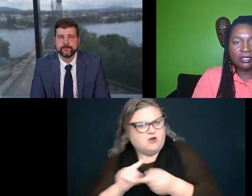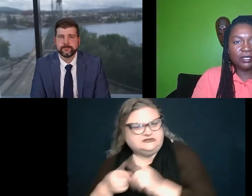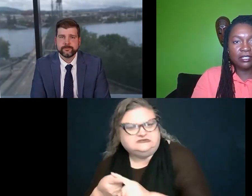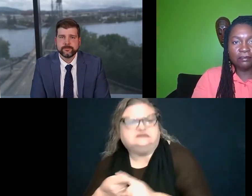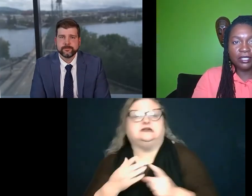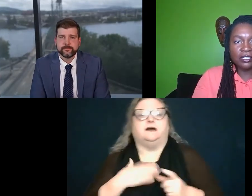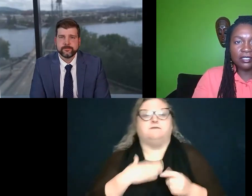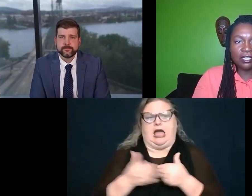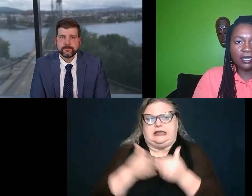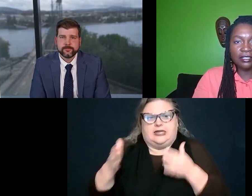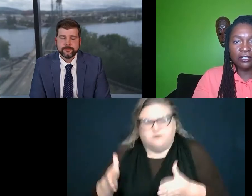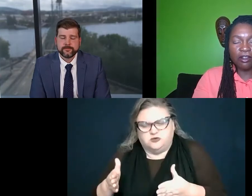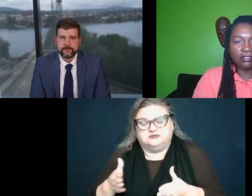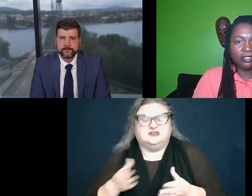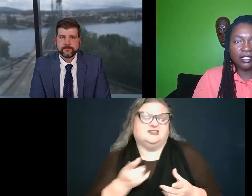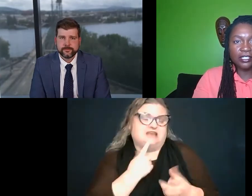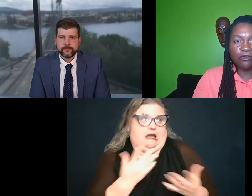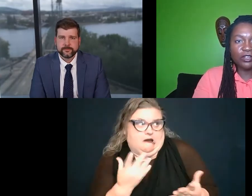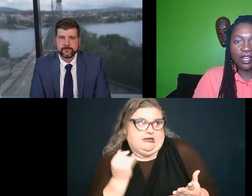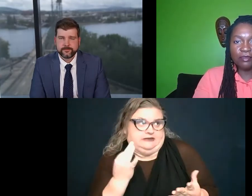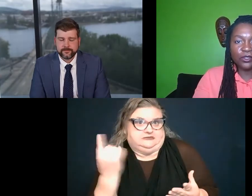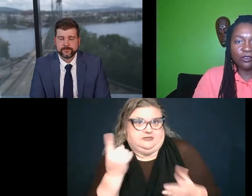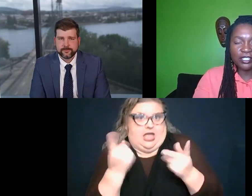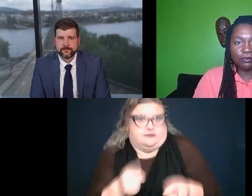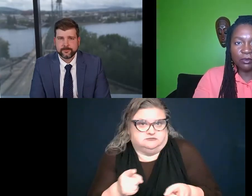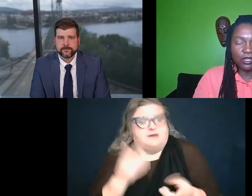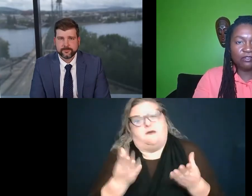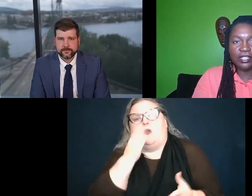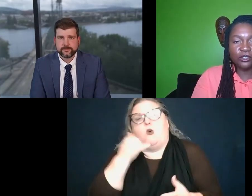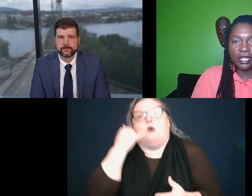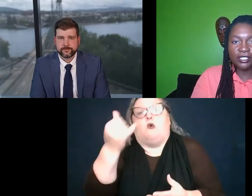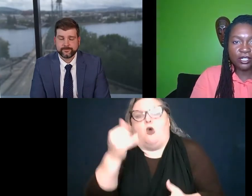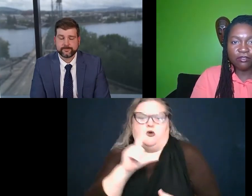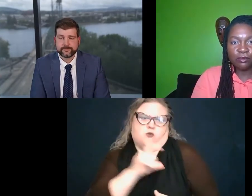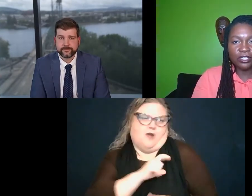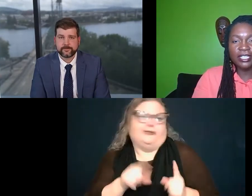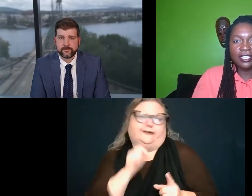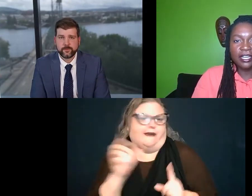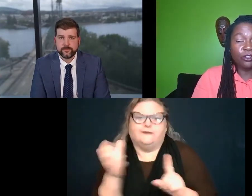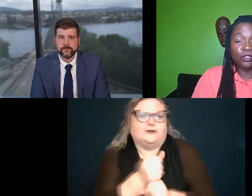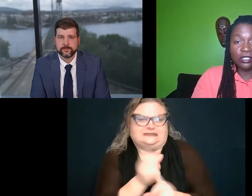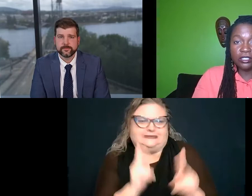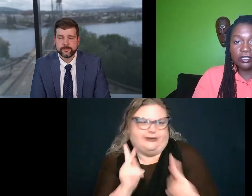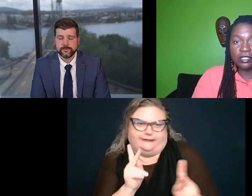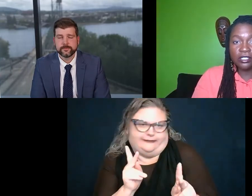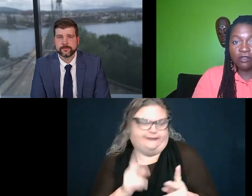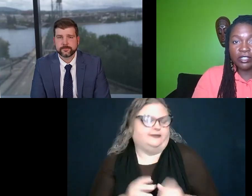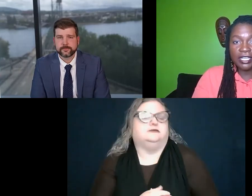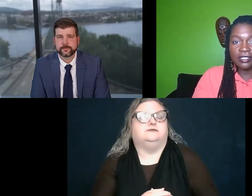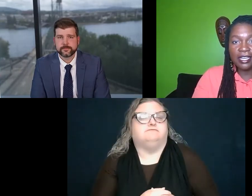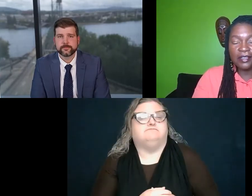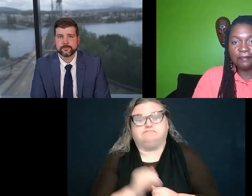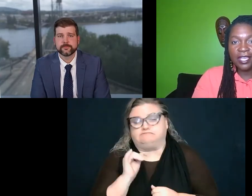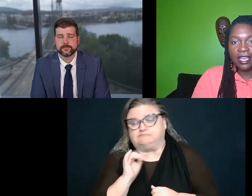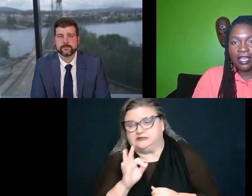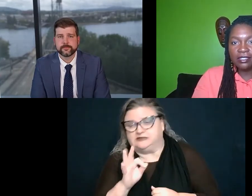they'll call the police, but the police, you know, aren't solving crimes and they're not arresting people. And if they do manage to solve someone or to